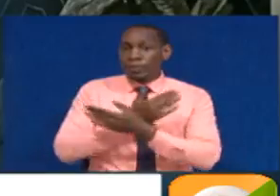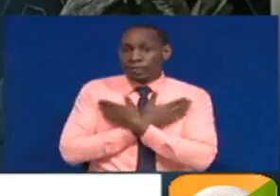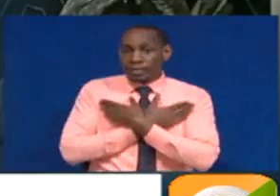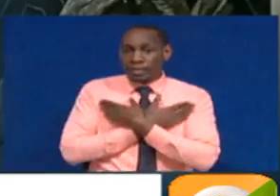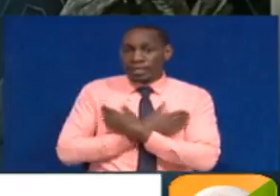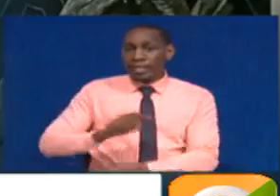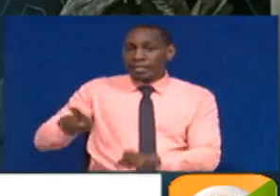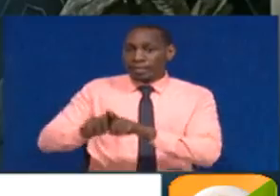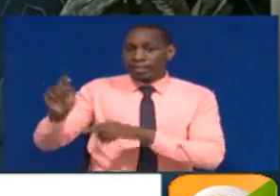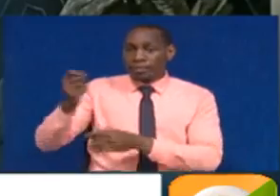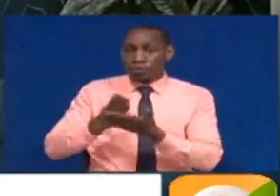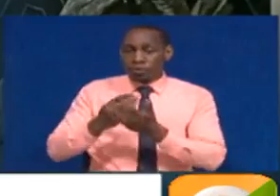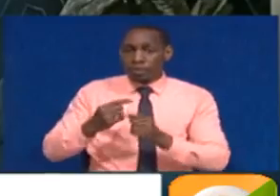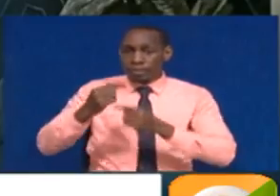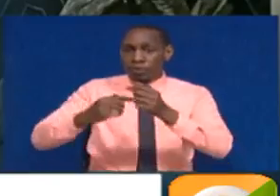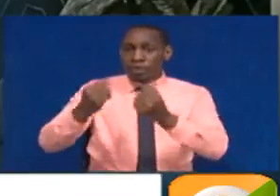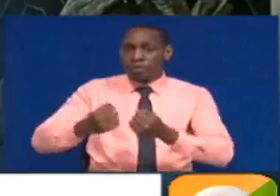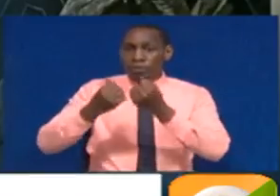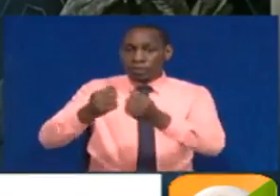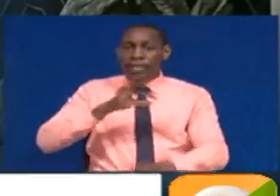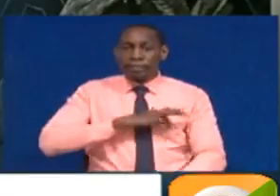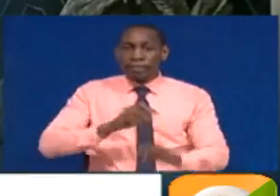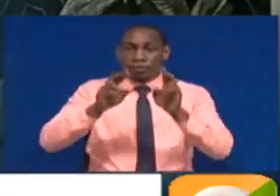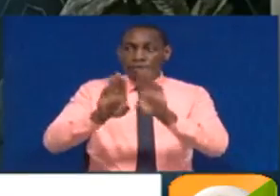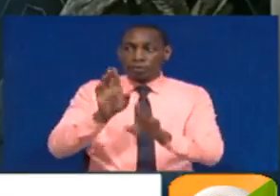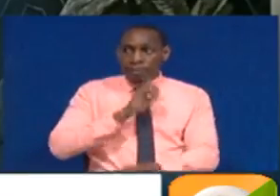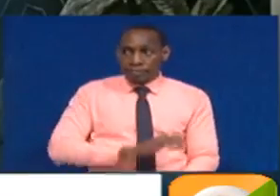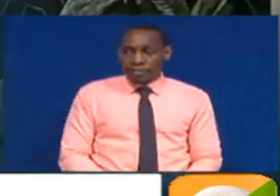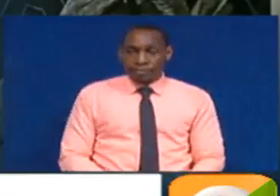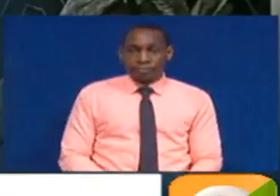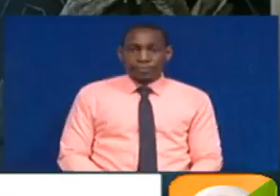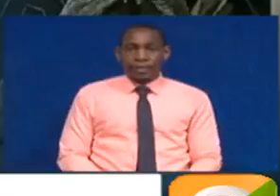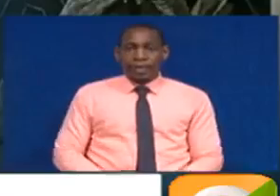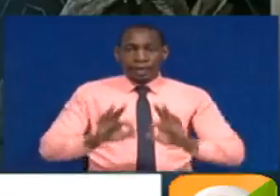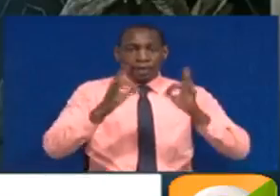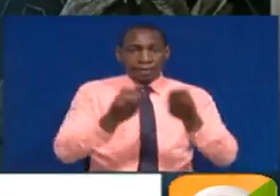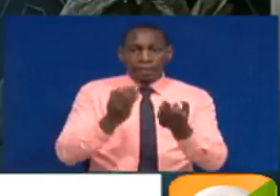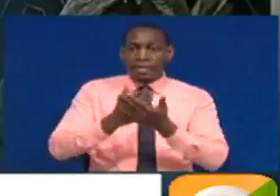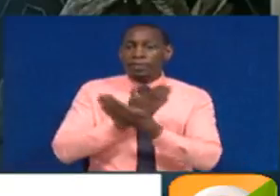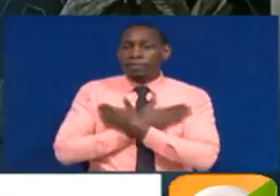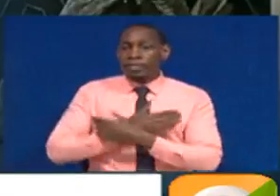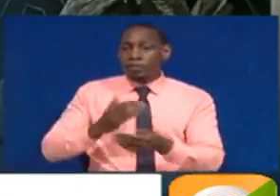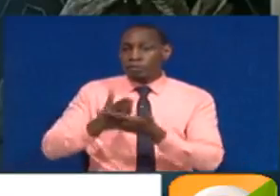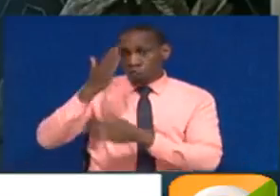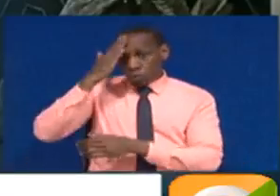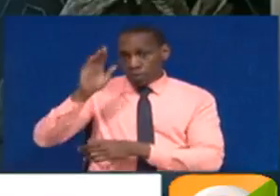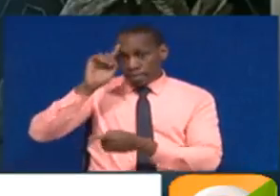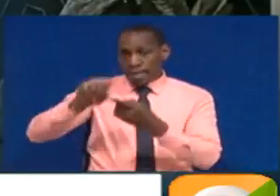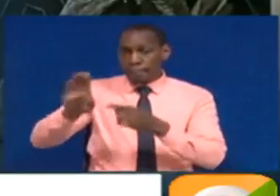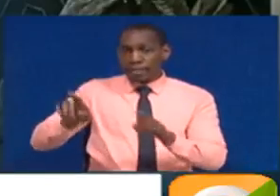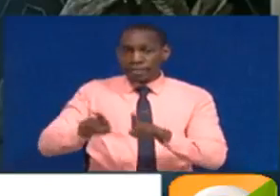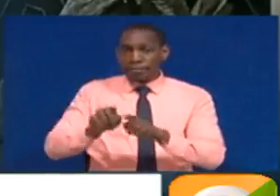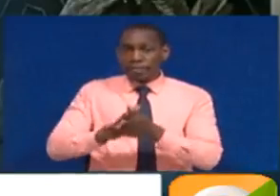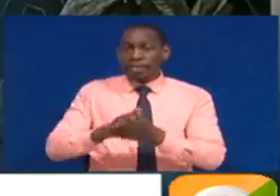with then-president which remains strong and productive." End of quote. His family and true friends know that his intentions were and